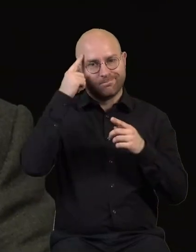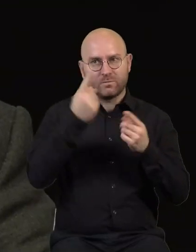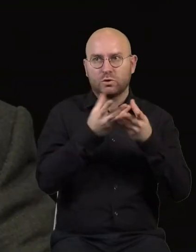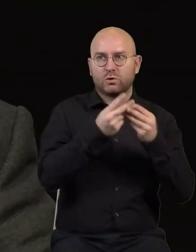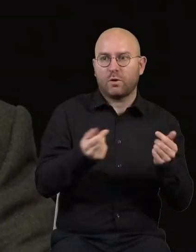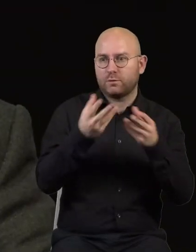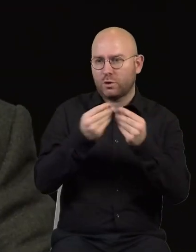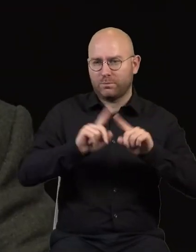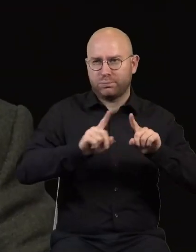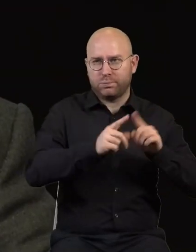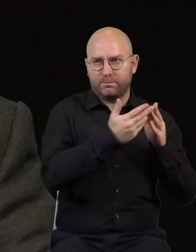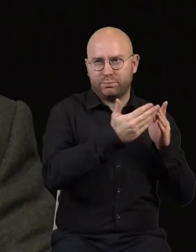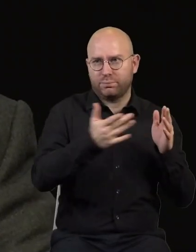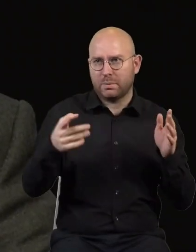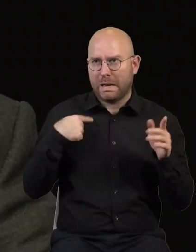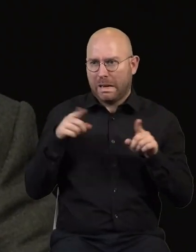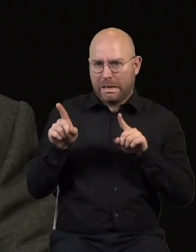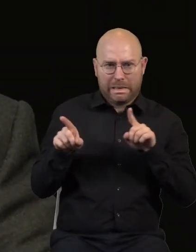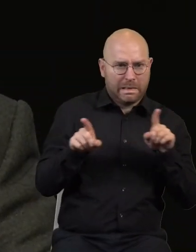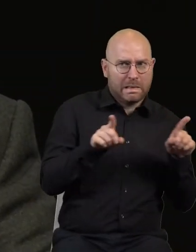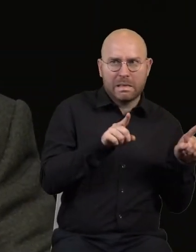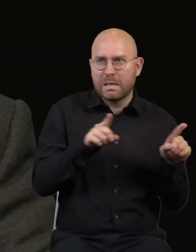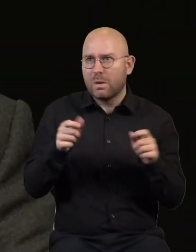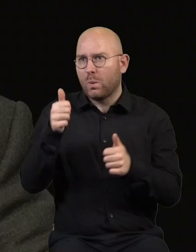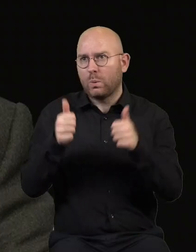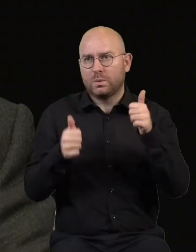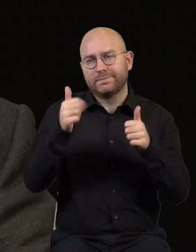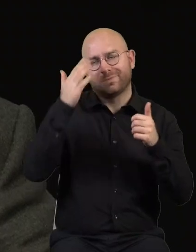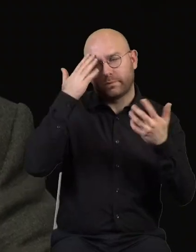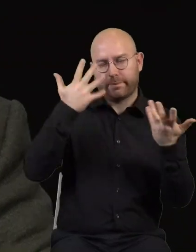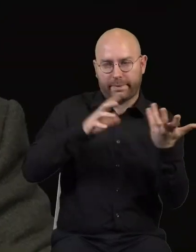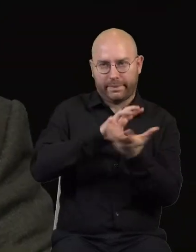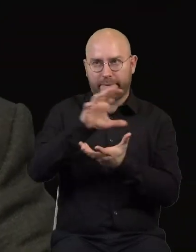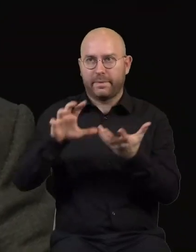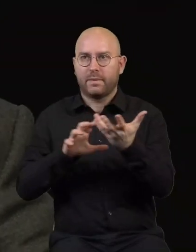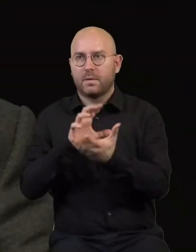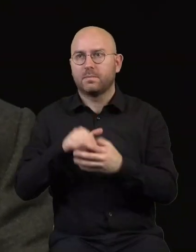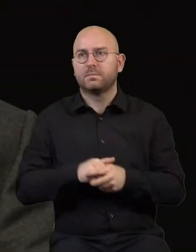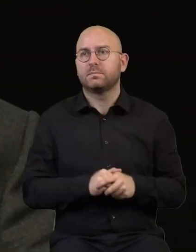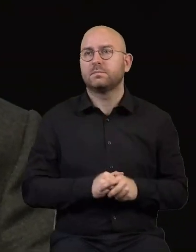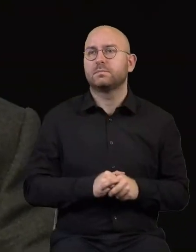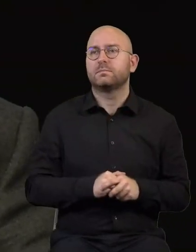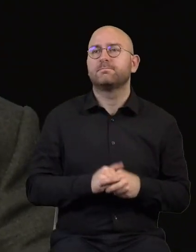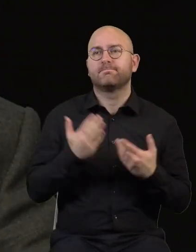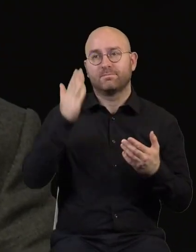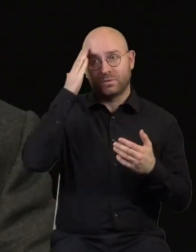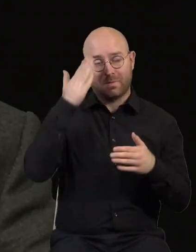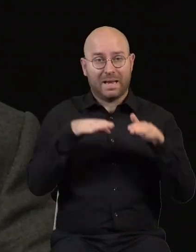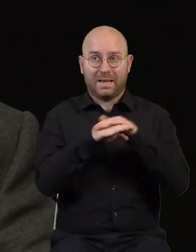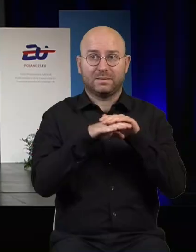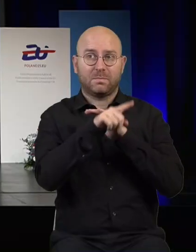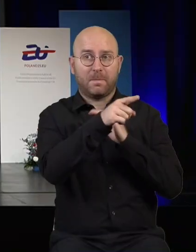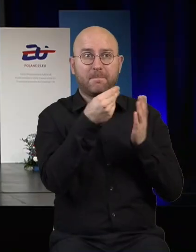into very small pots of money to address this issue, which is going to require a much more coordinated